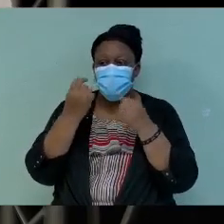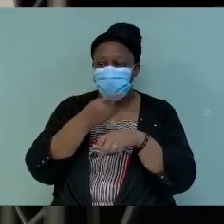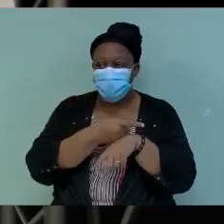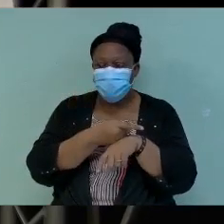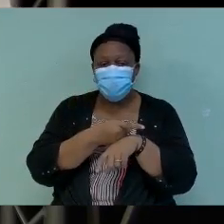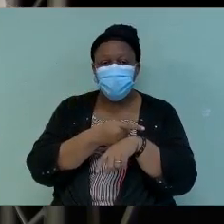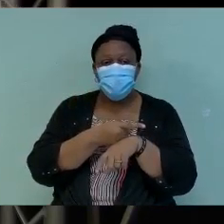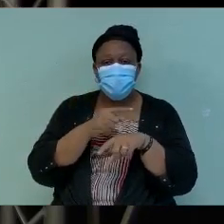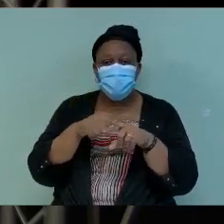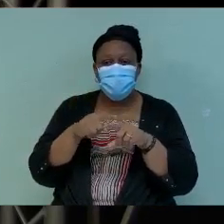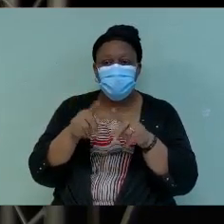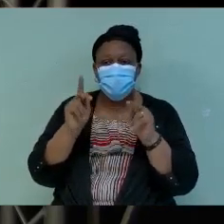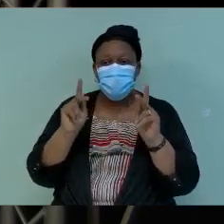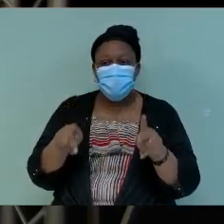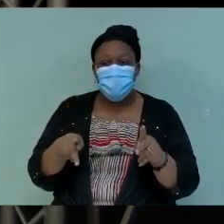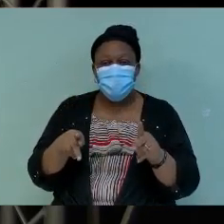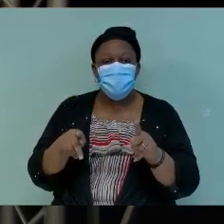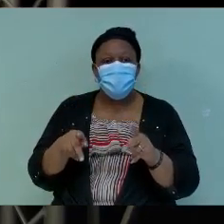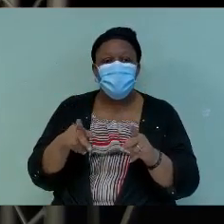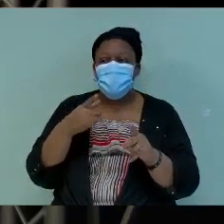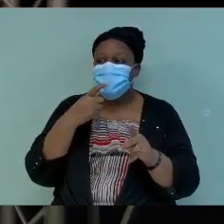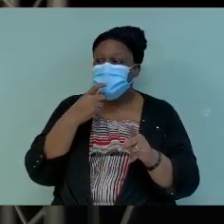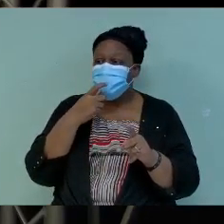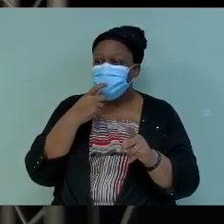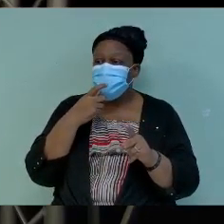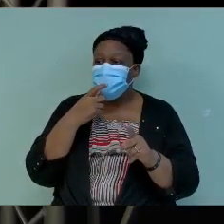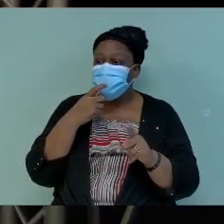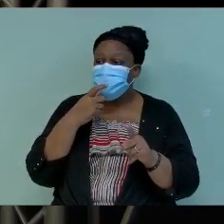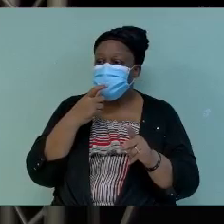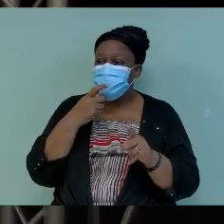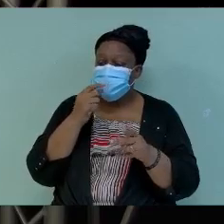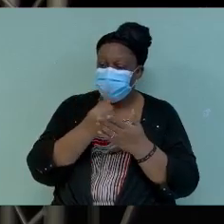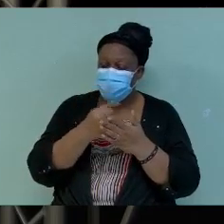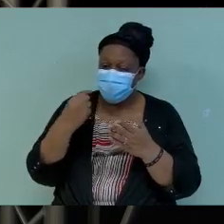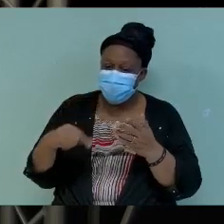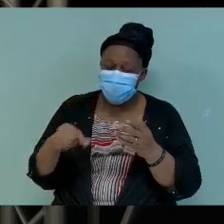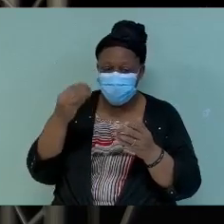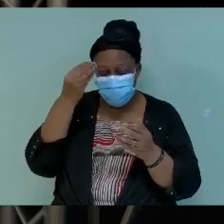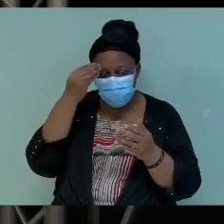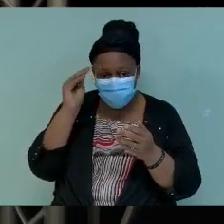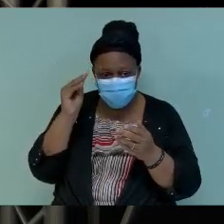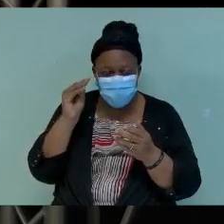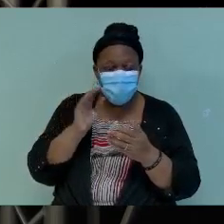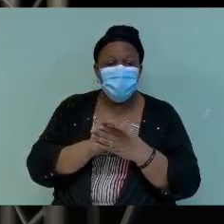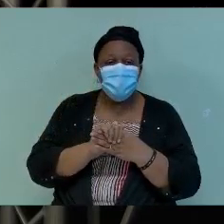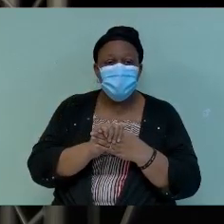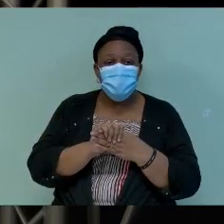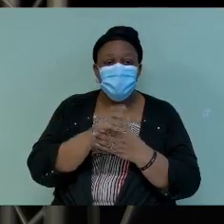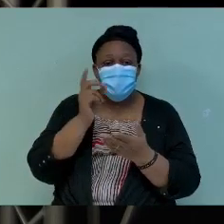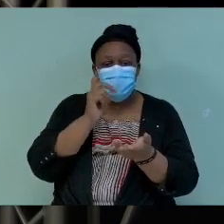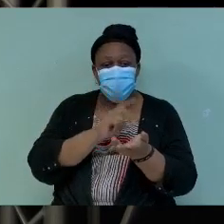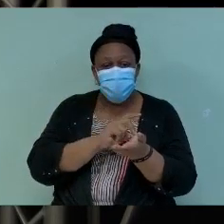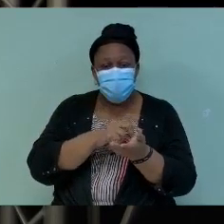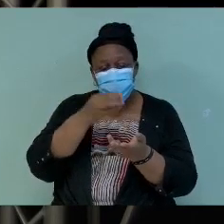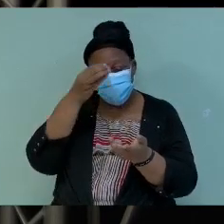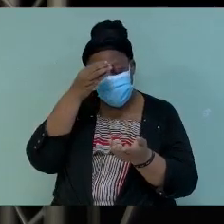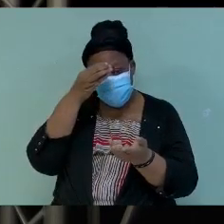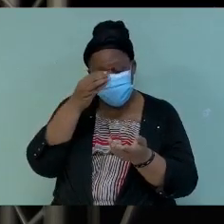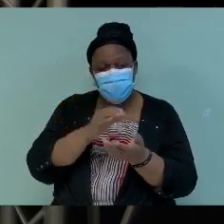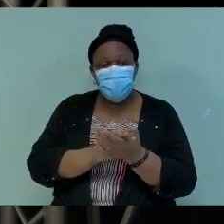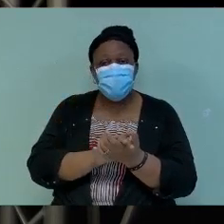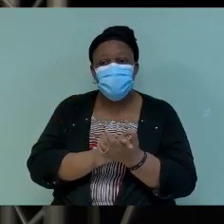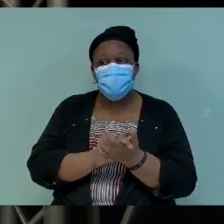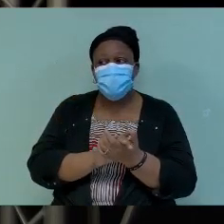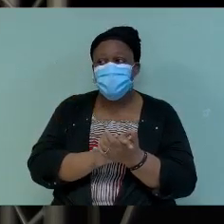Phillip, who is the General Manager of the Solid Waste Management Corporation, Dr.